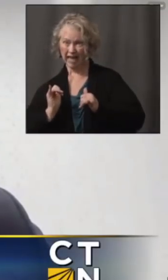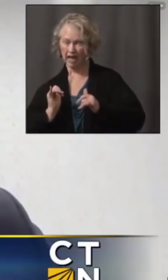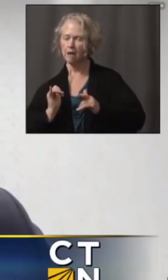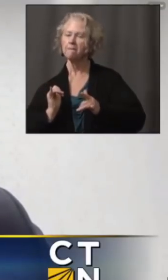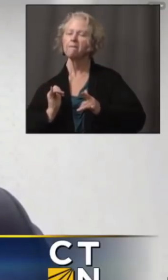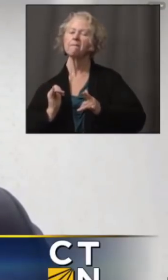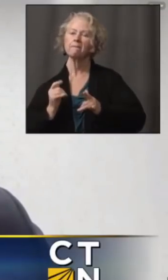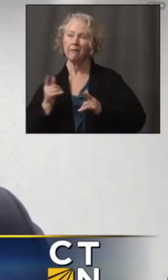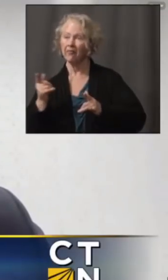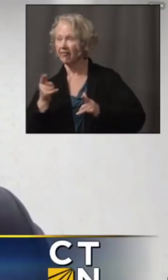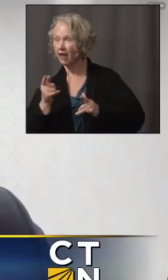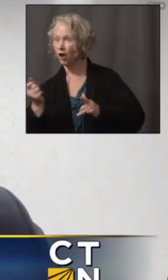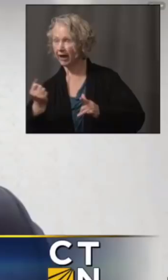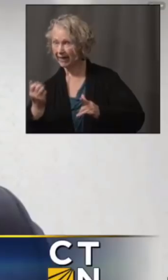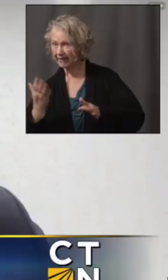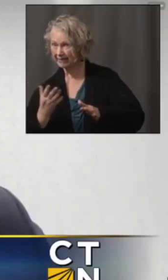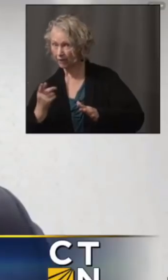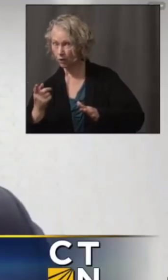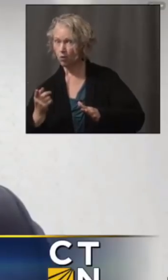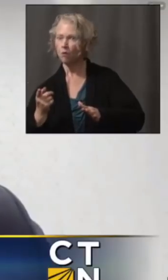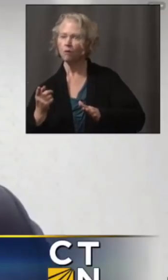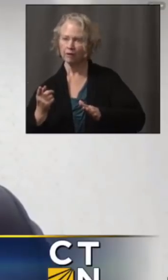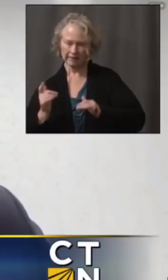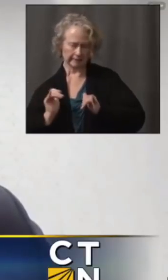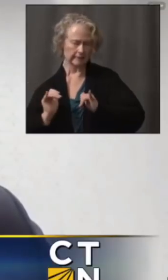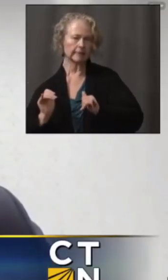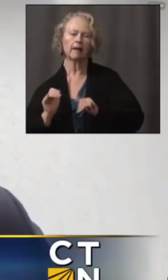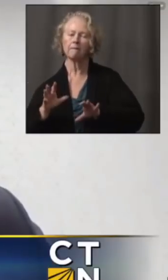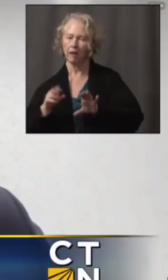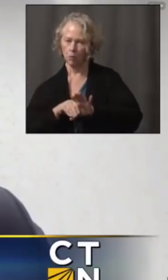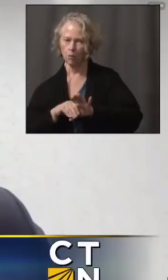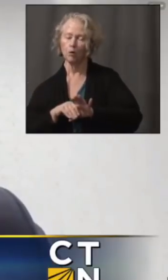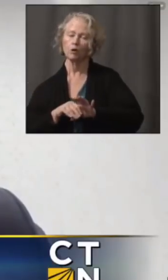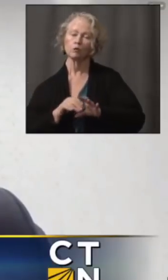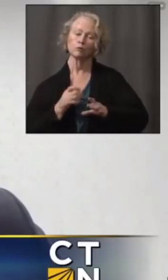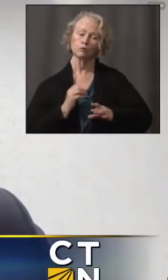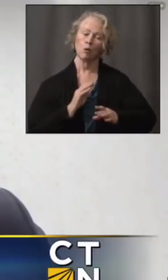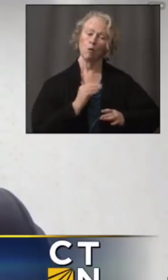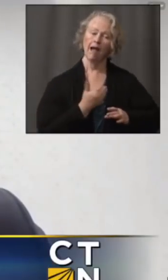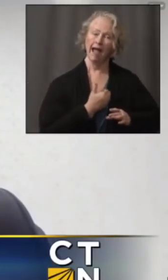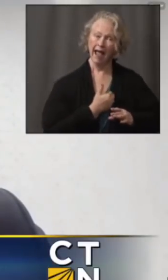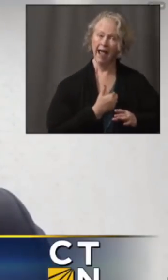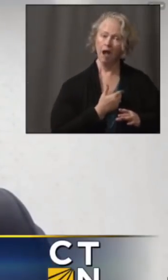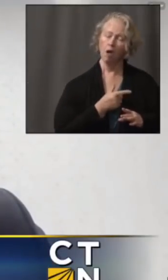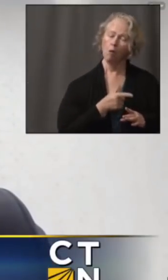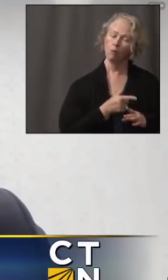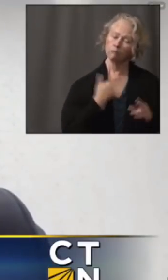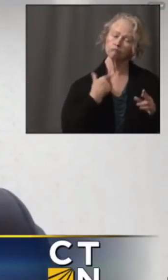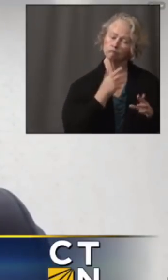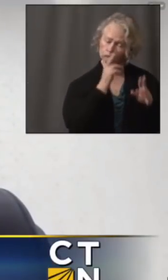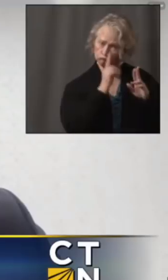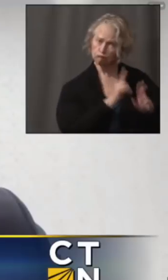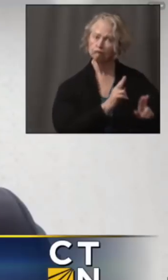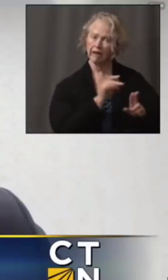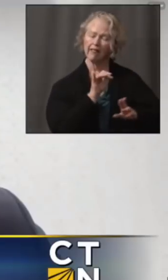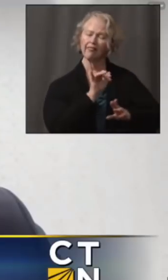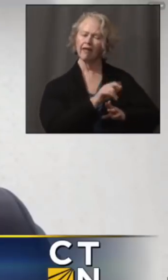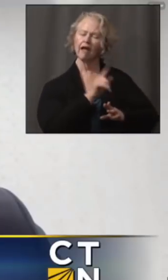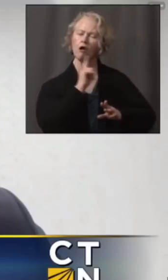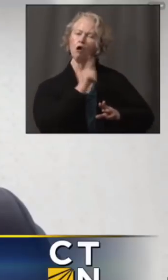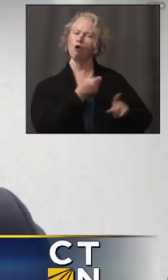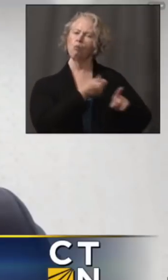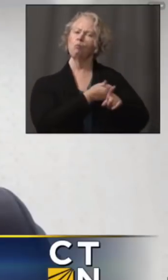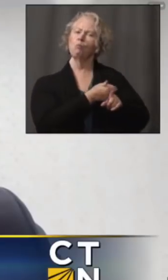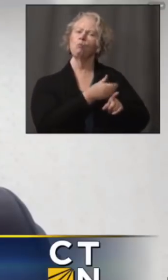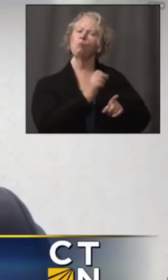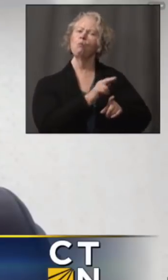included casino operations within it. So while the two tribes are both sovereign nations and we treat them as such, we will still